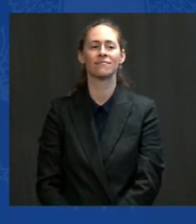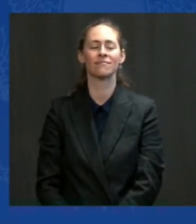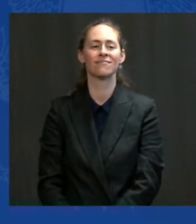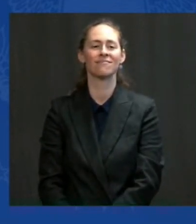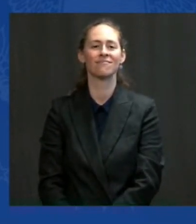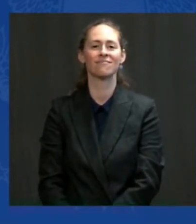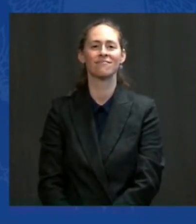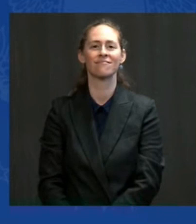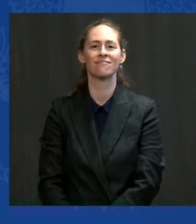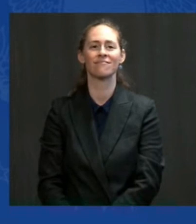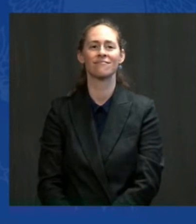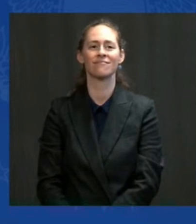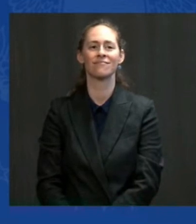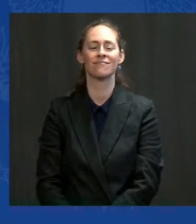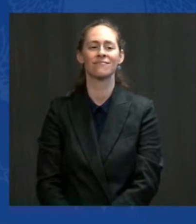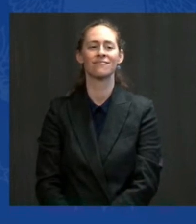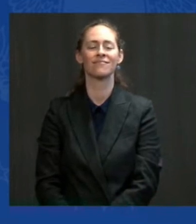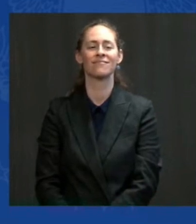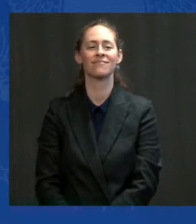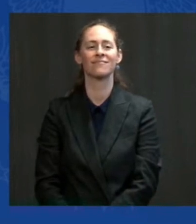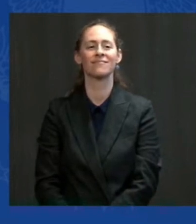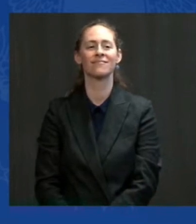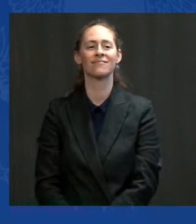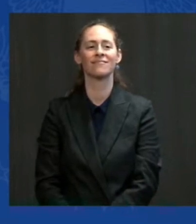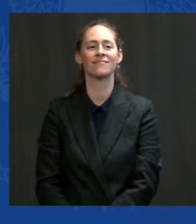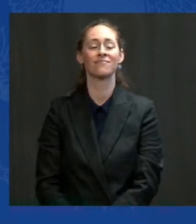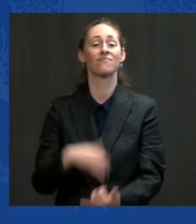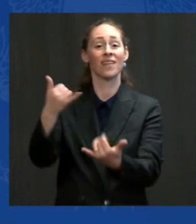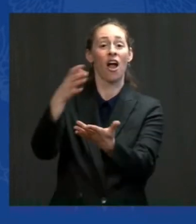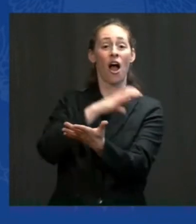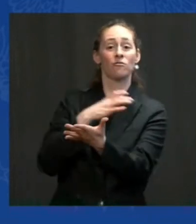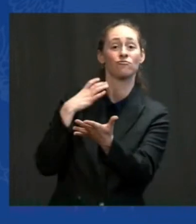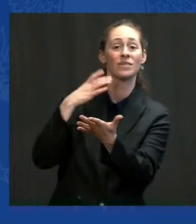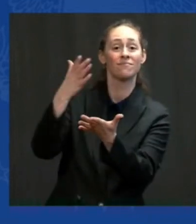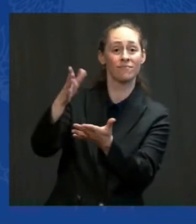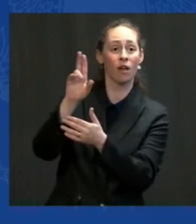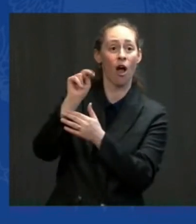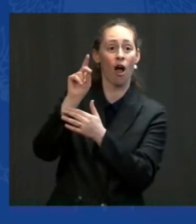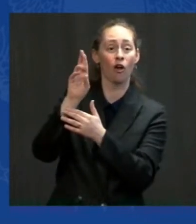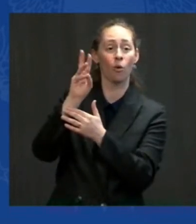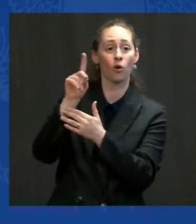And Congresswoman Underwood, who got me a passport to the town.